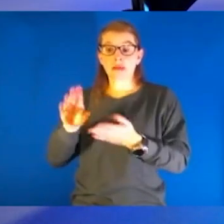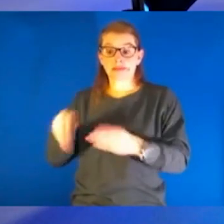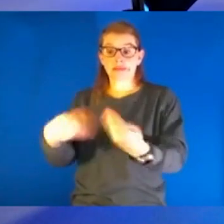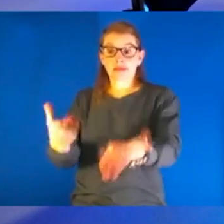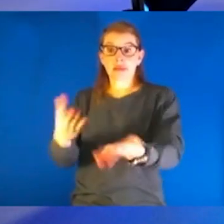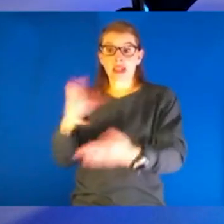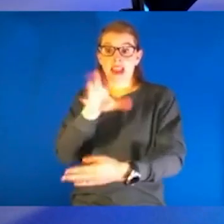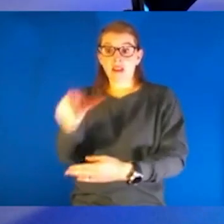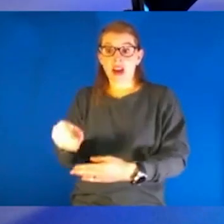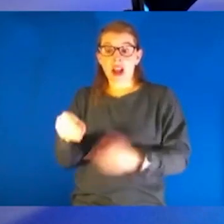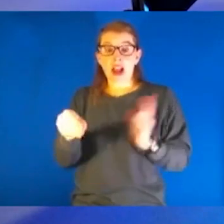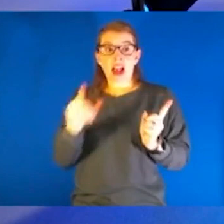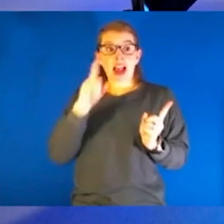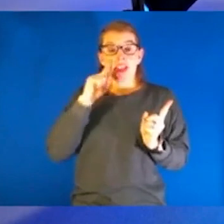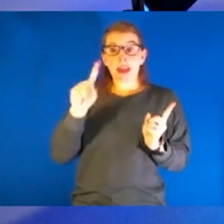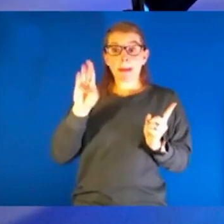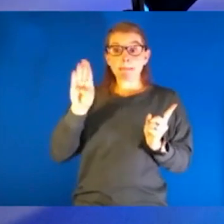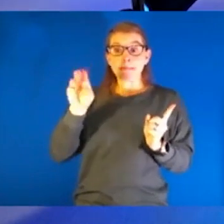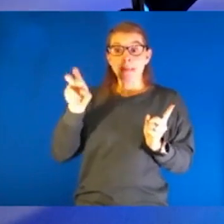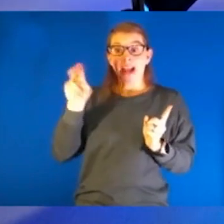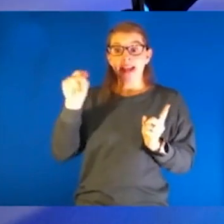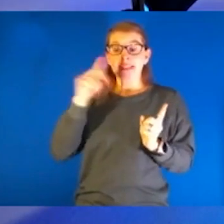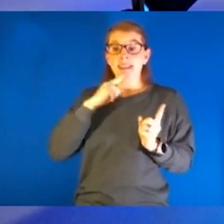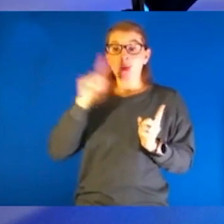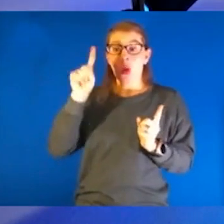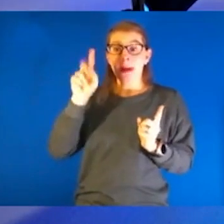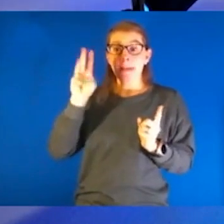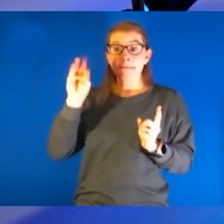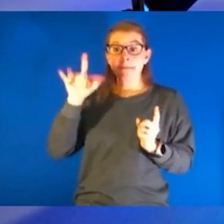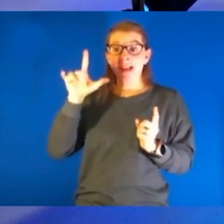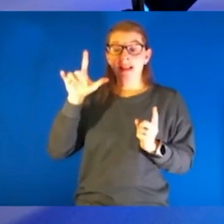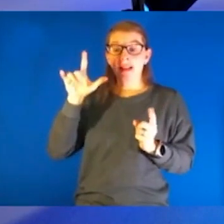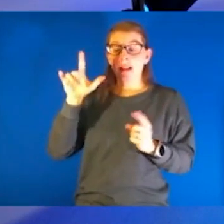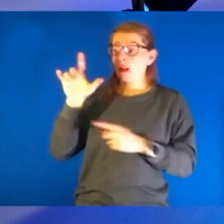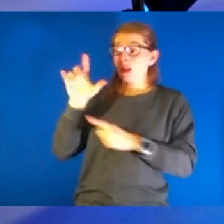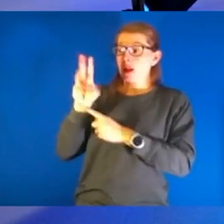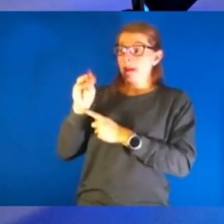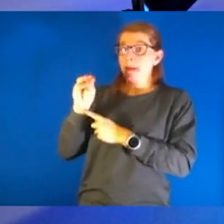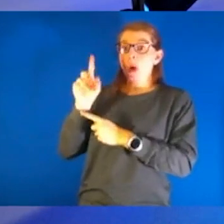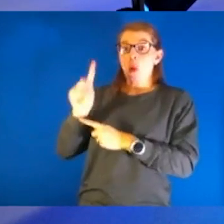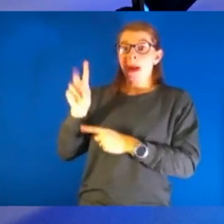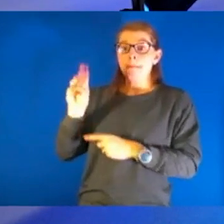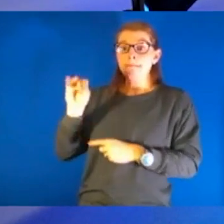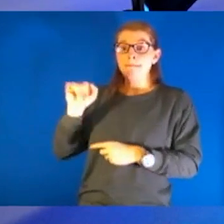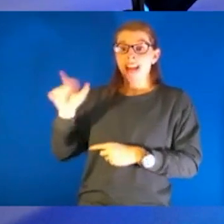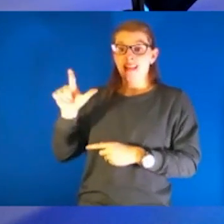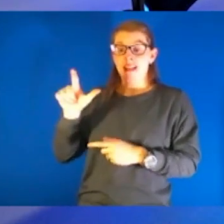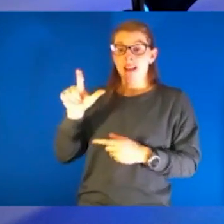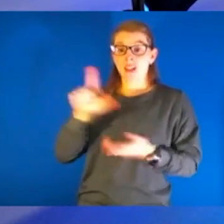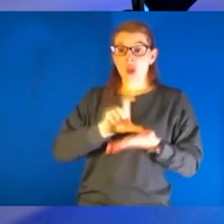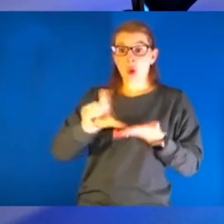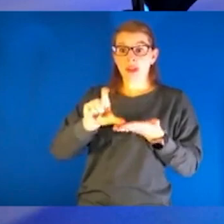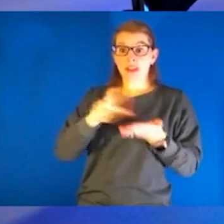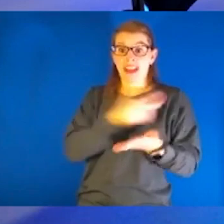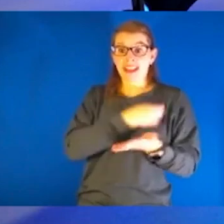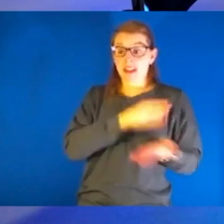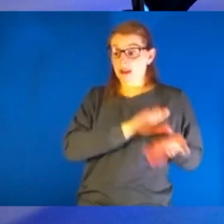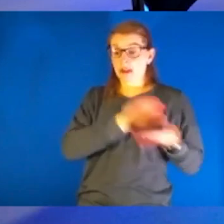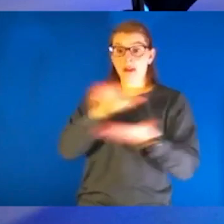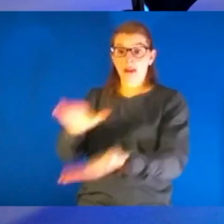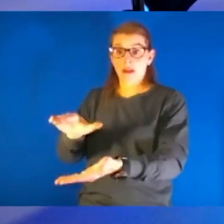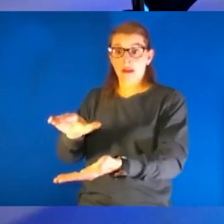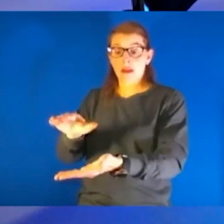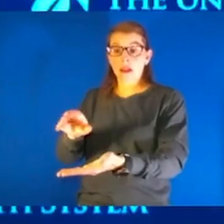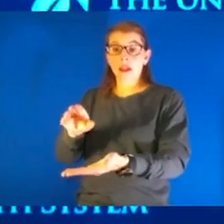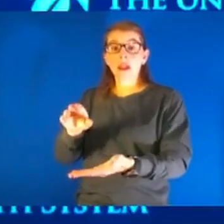I think it was 1 million doses to Africa. So, here's the reality. We talk a lot about getting Americans vaccinated and how important it is. And it